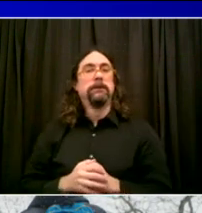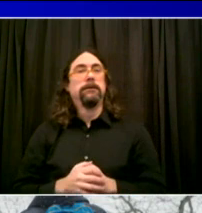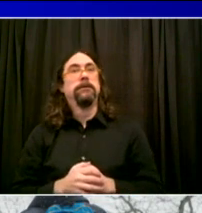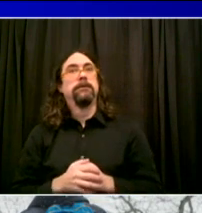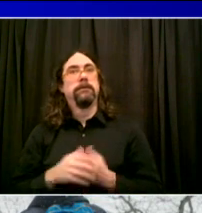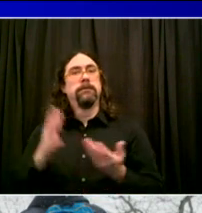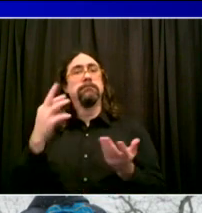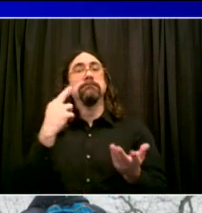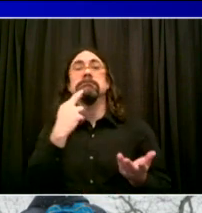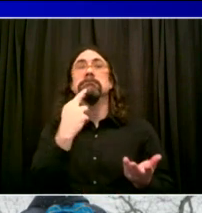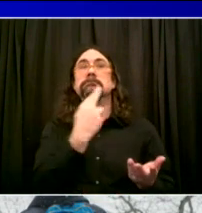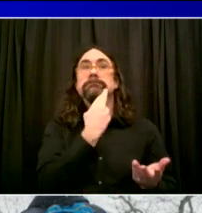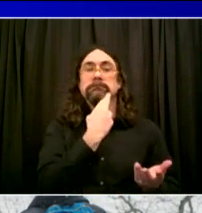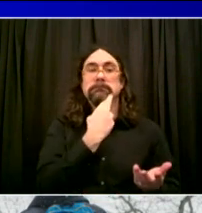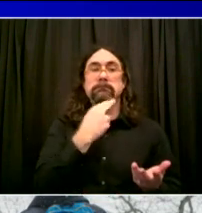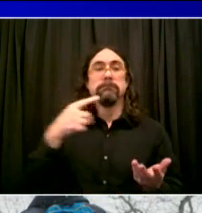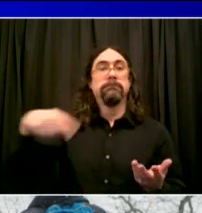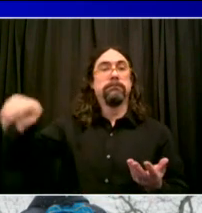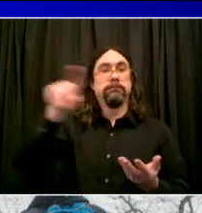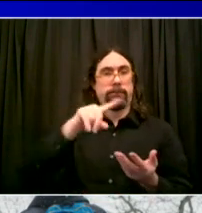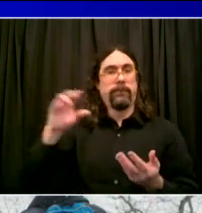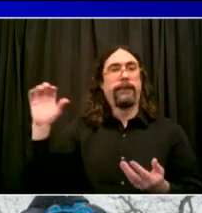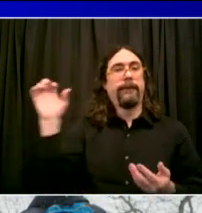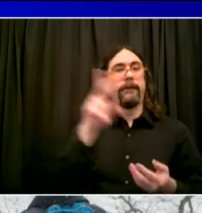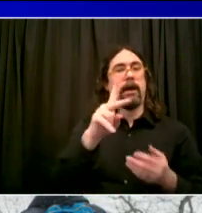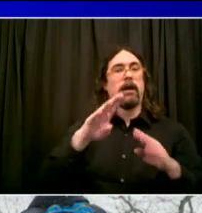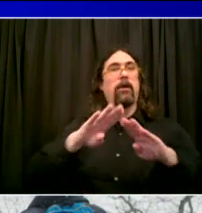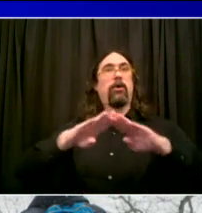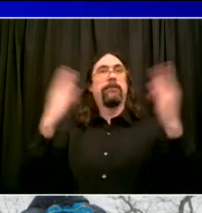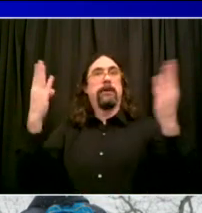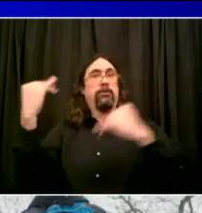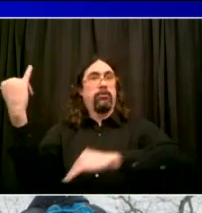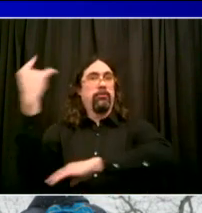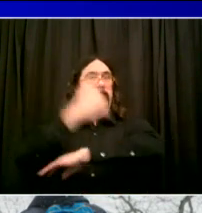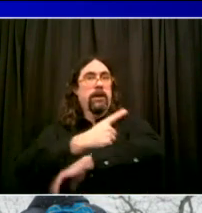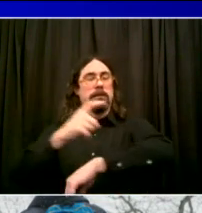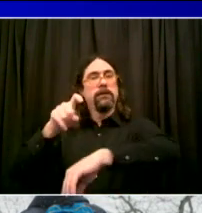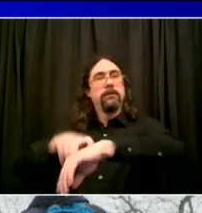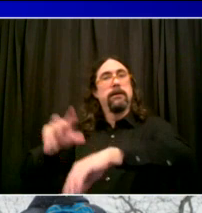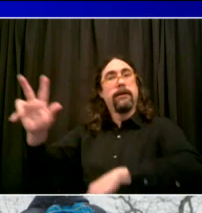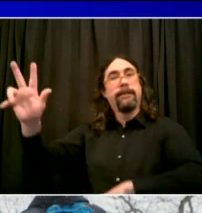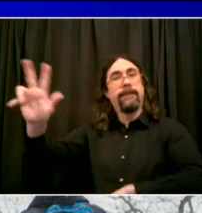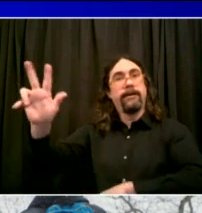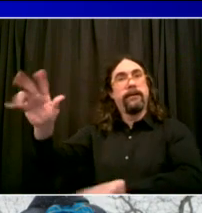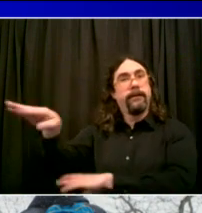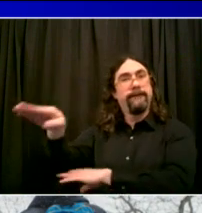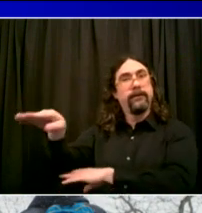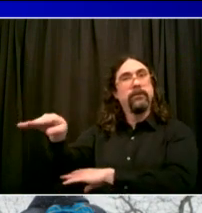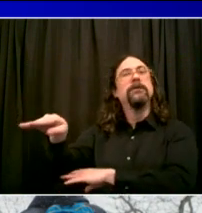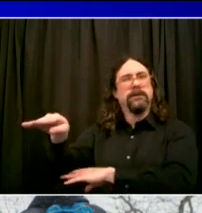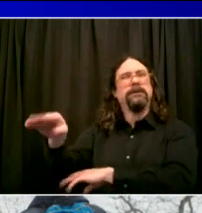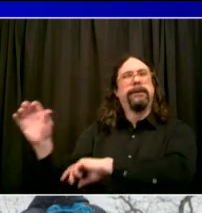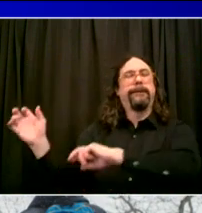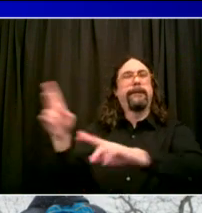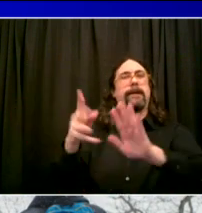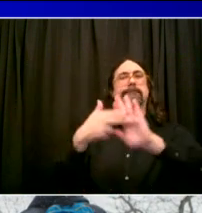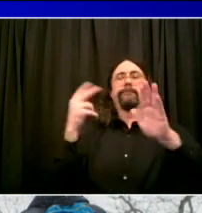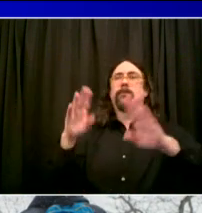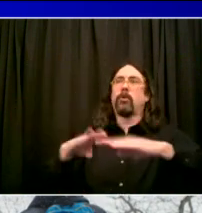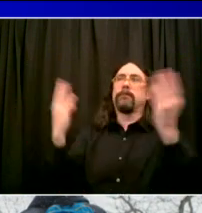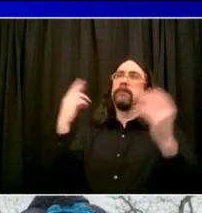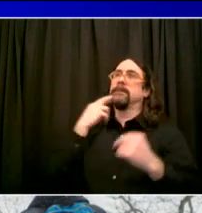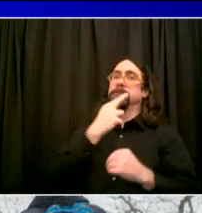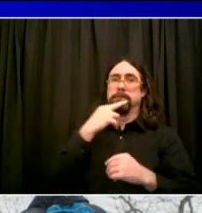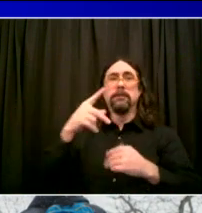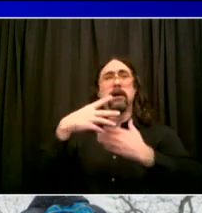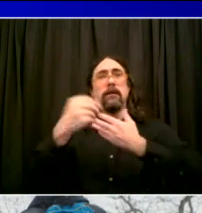work in restaurants, all the people who love to patronize our restaurants, they will be back 3 p.m. today. Open Streets